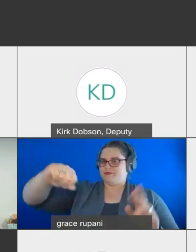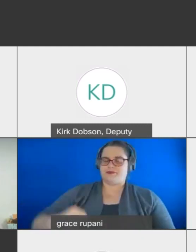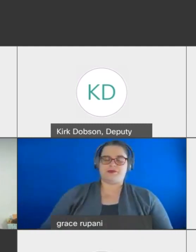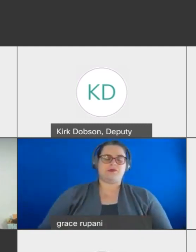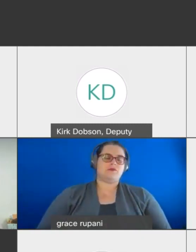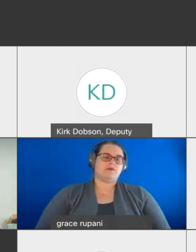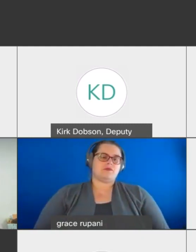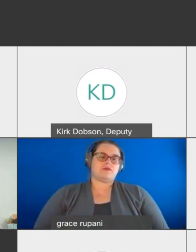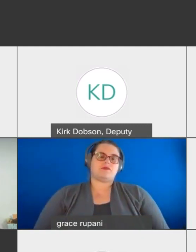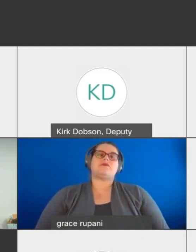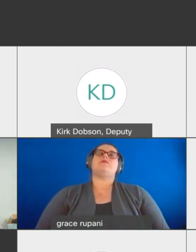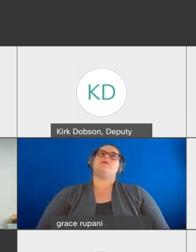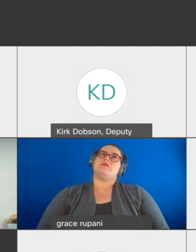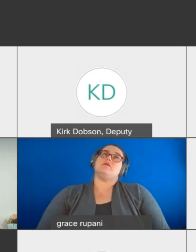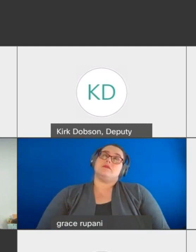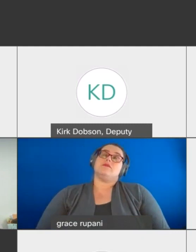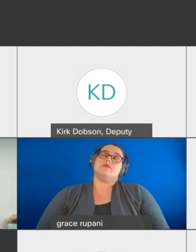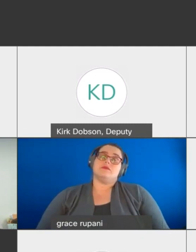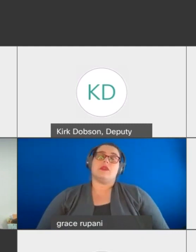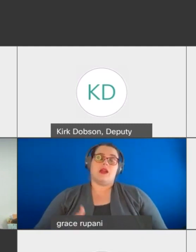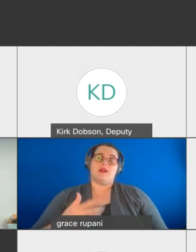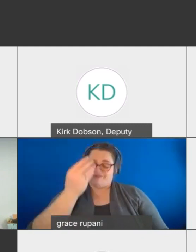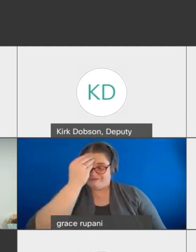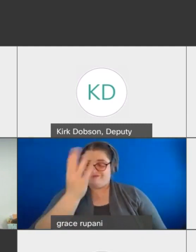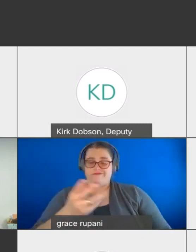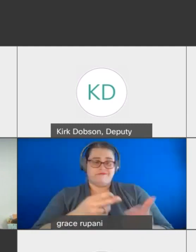which is a concern to me. I mean, at the same time,